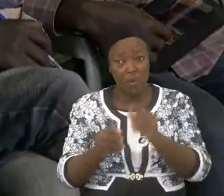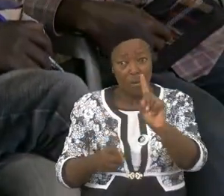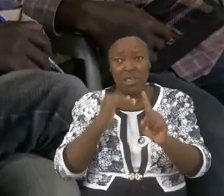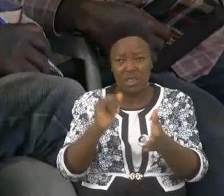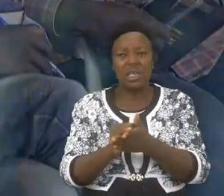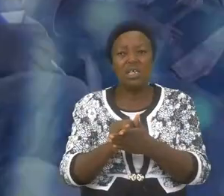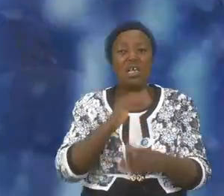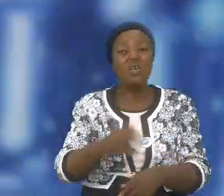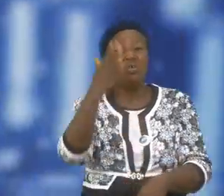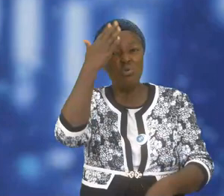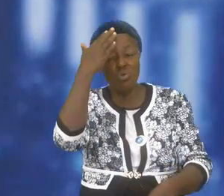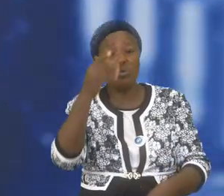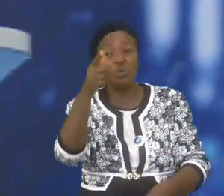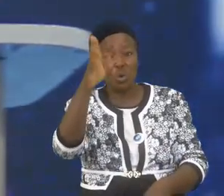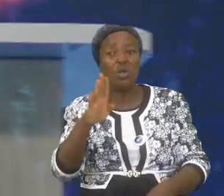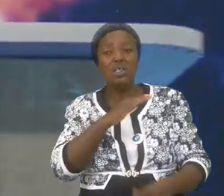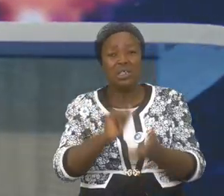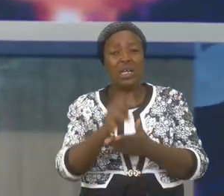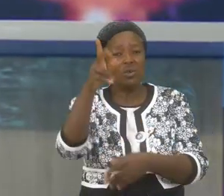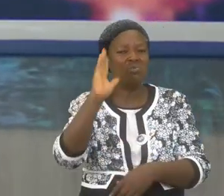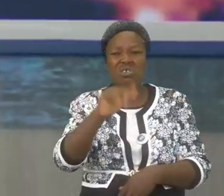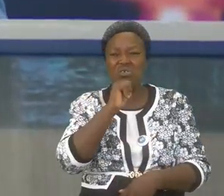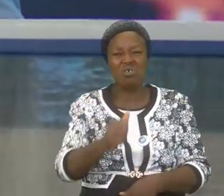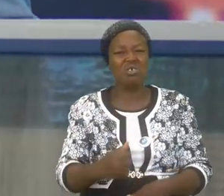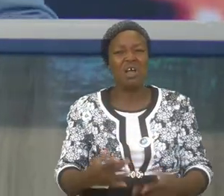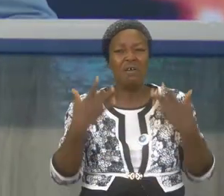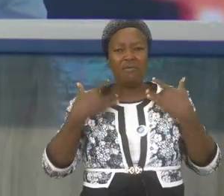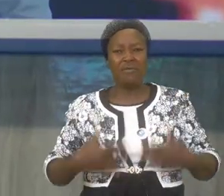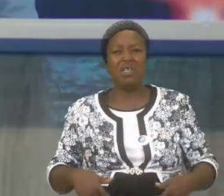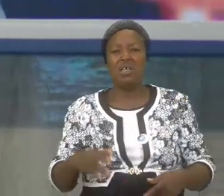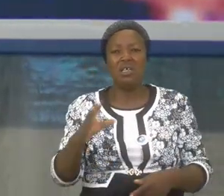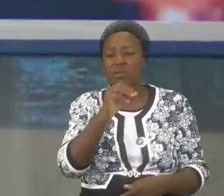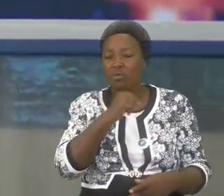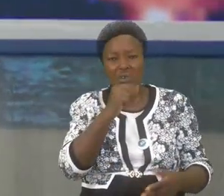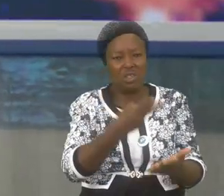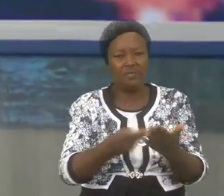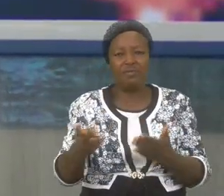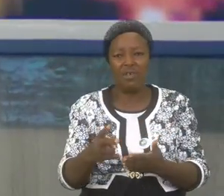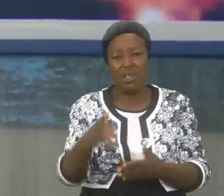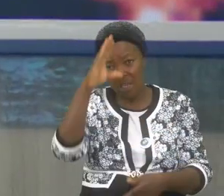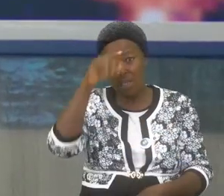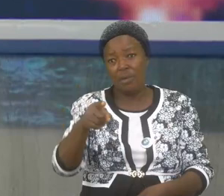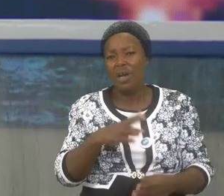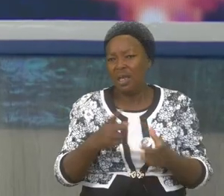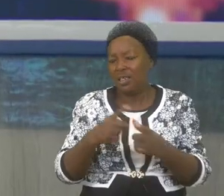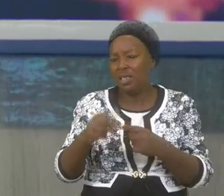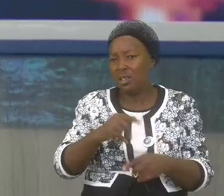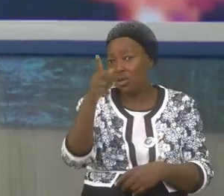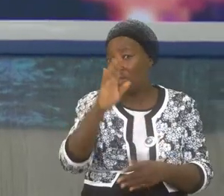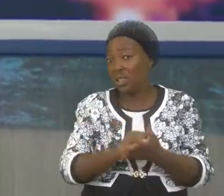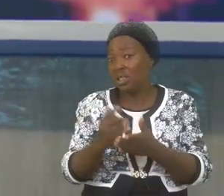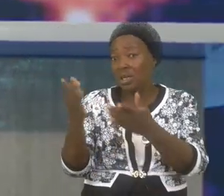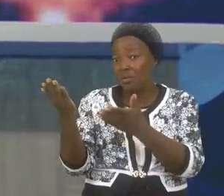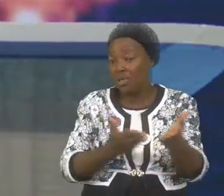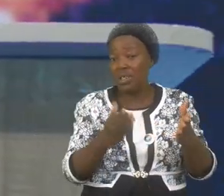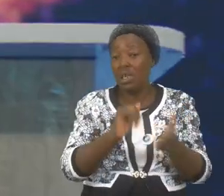disappoint. The God who gave, the Lord will reveal that again. Number two, he had confidence in the Lord